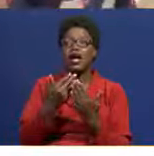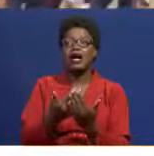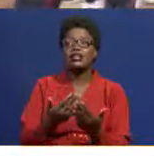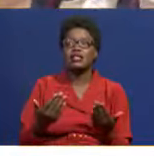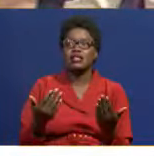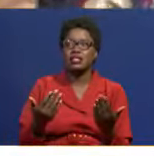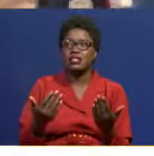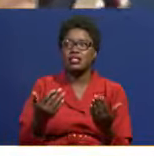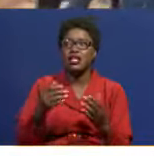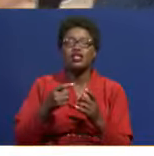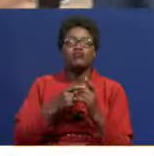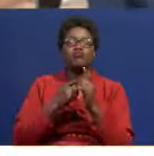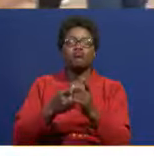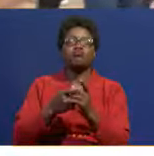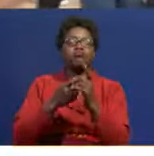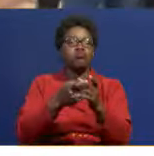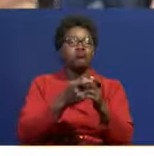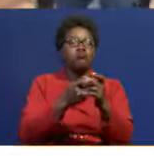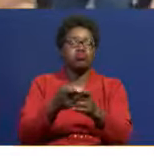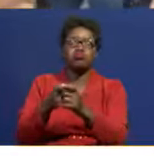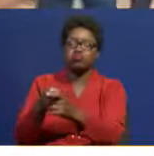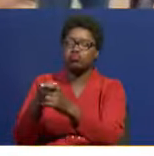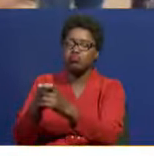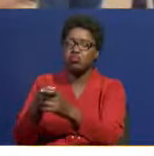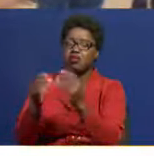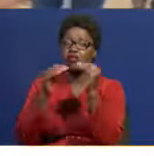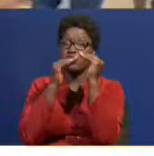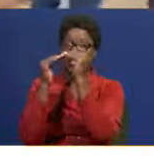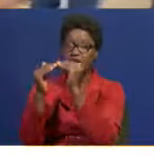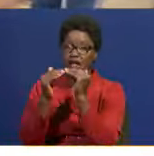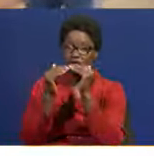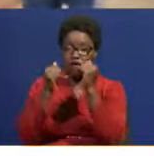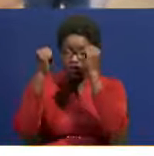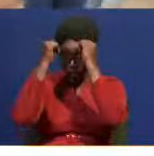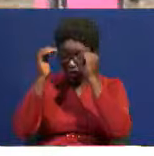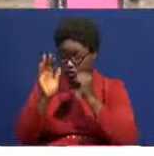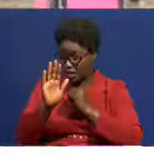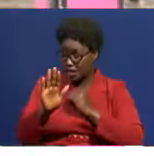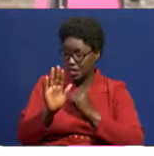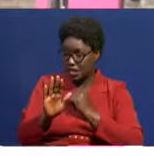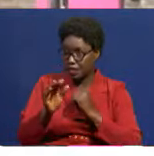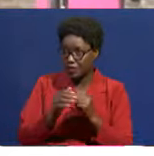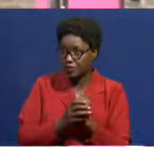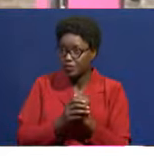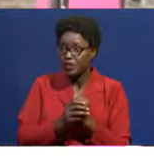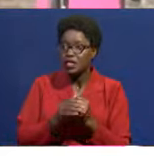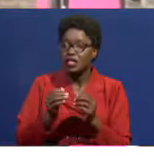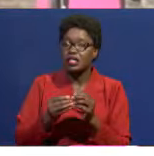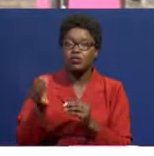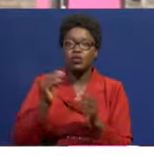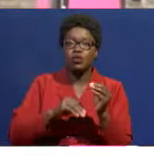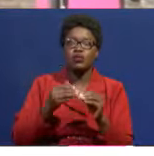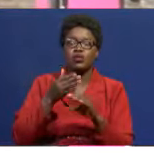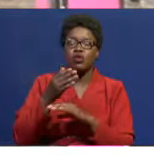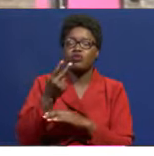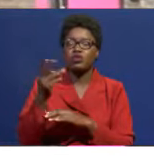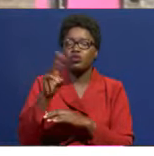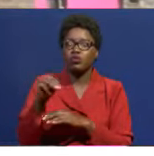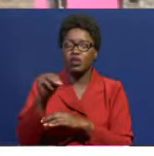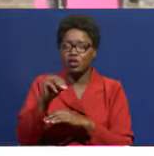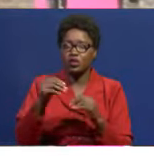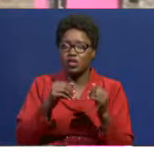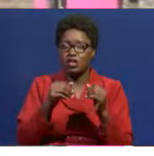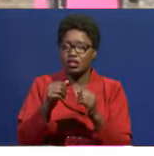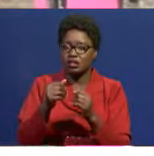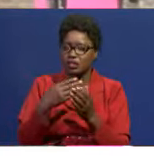vifaa kuwapelekea, vifaa ambavyo ni vya viwango vya wanafunzi watoto. When we raise over 2 million shillings, we were supposed to put it